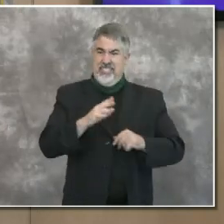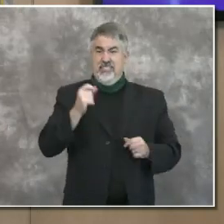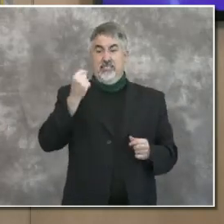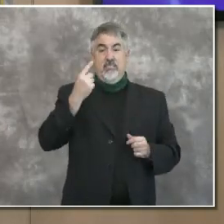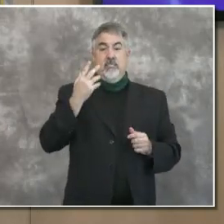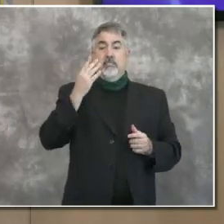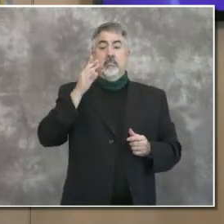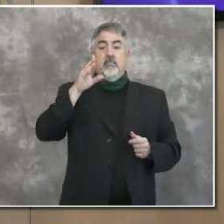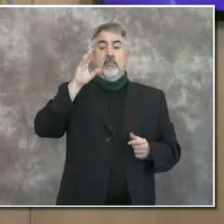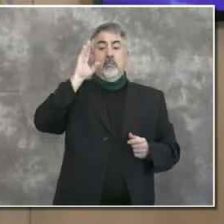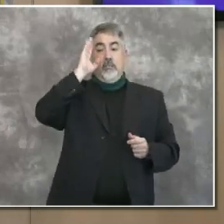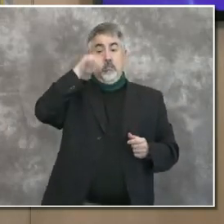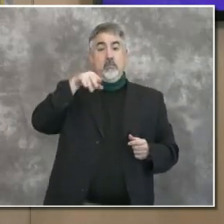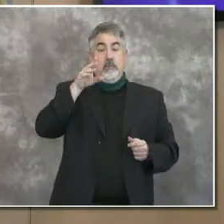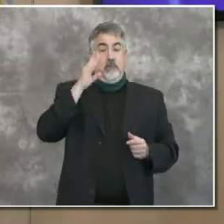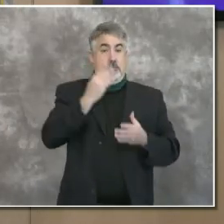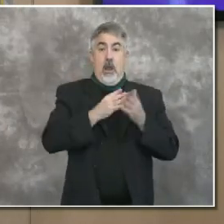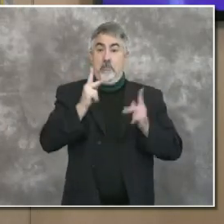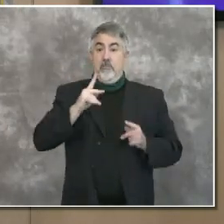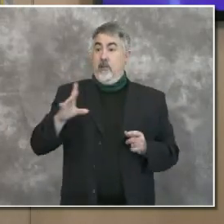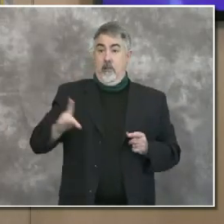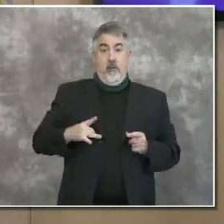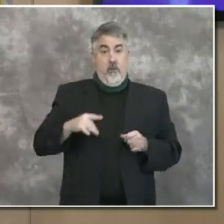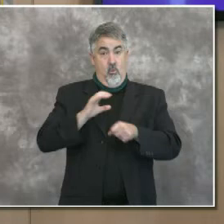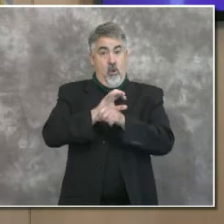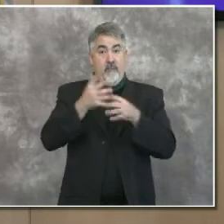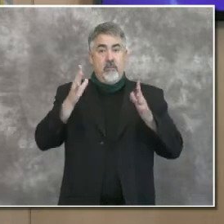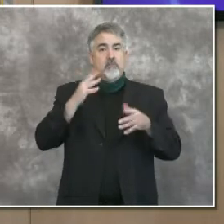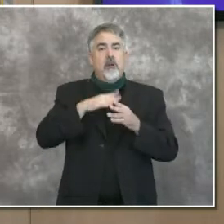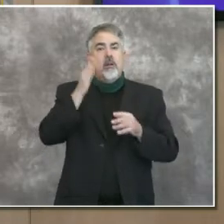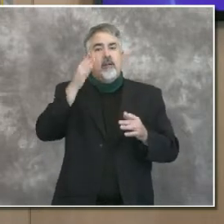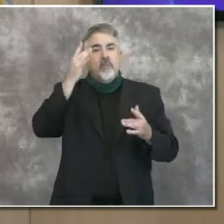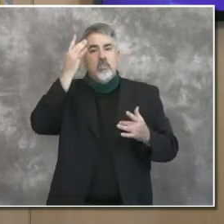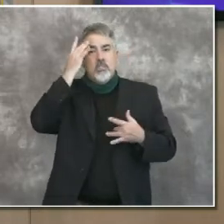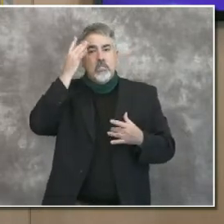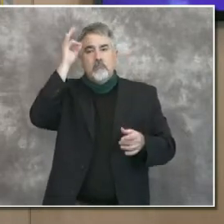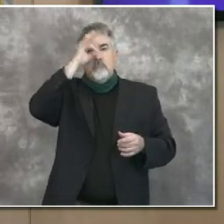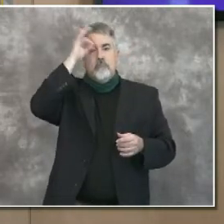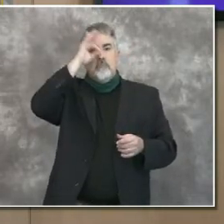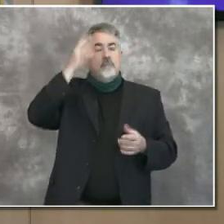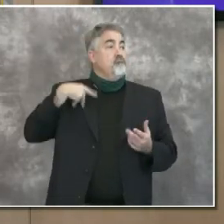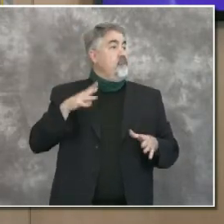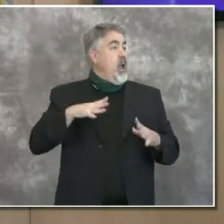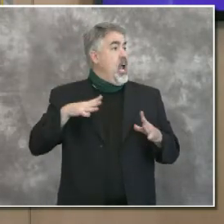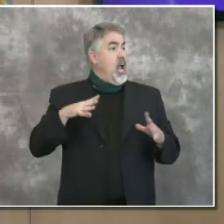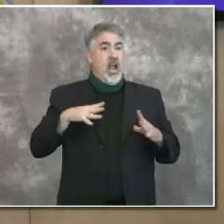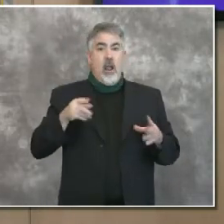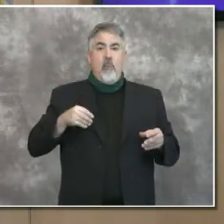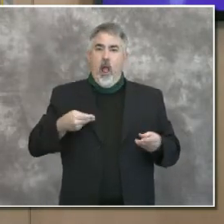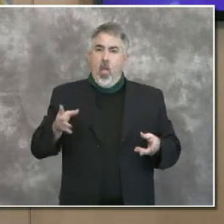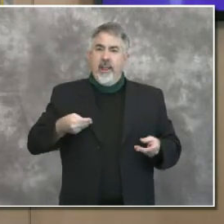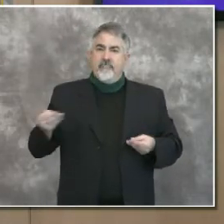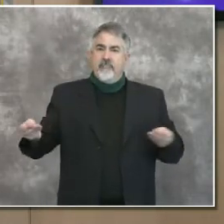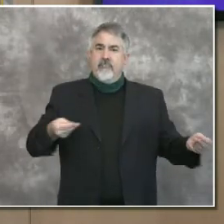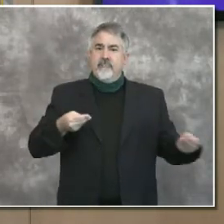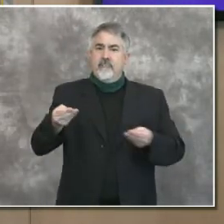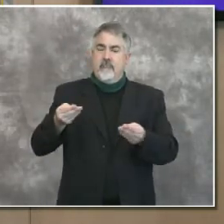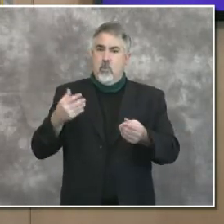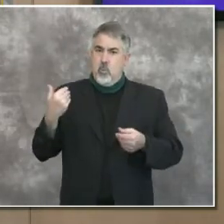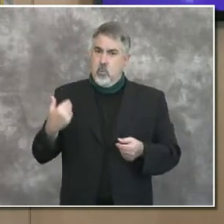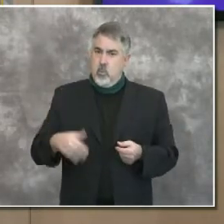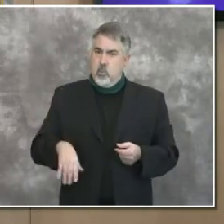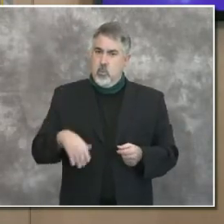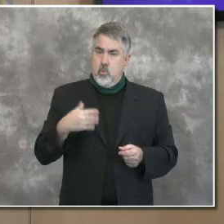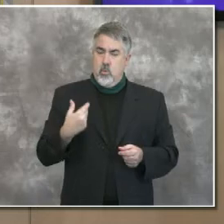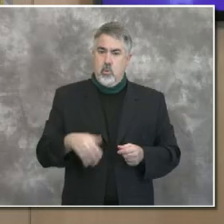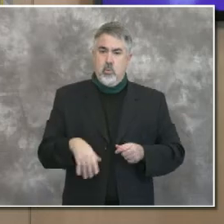despite experiencing the infection. And when we talk about transmission, obviously we've talked about